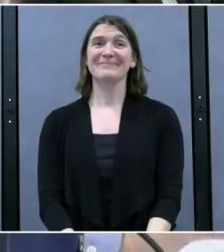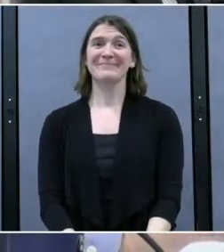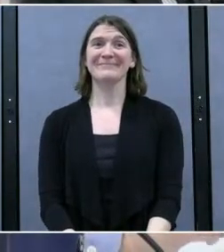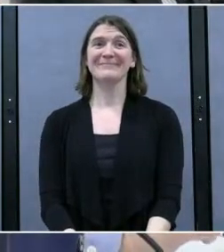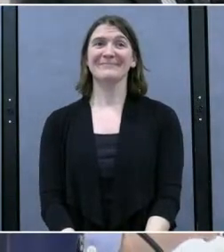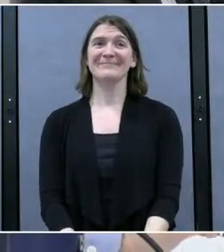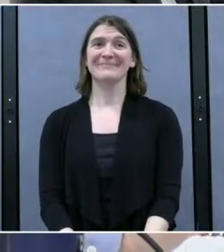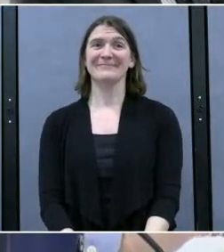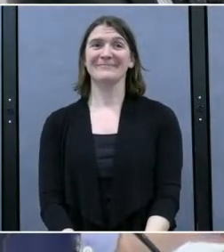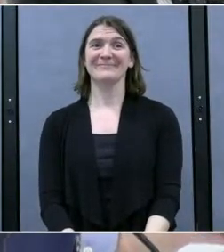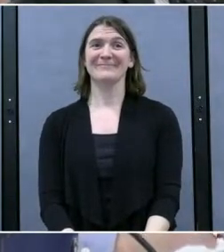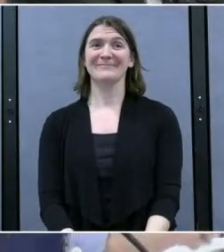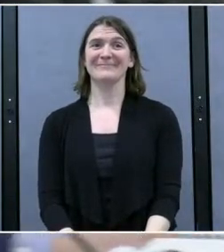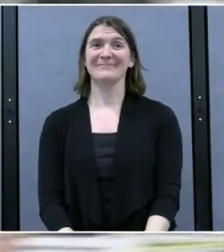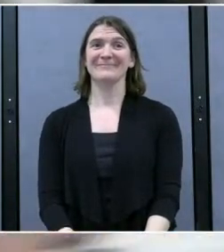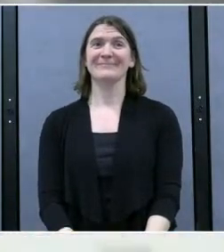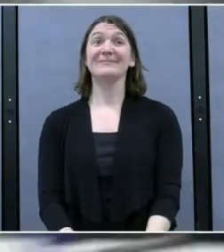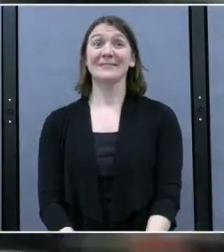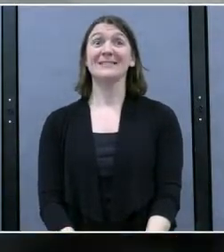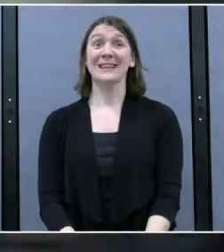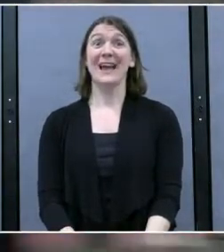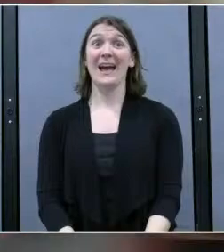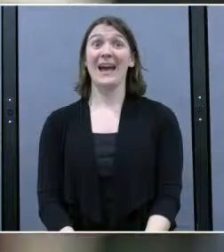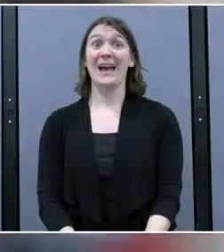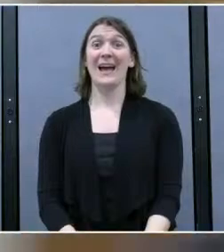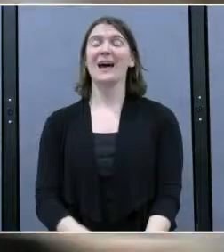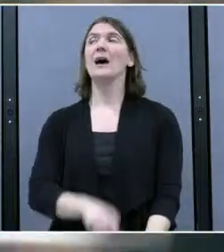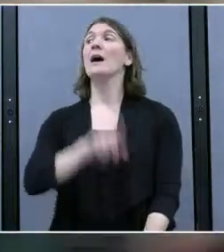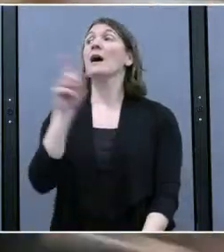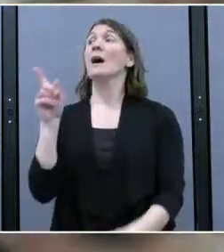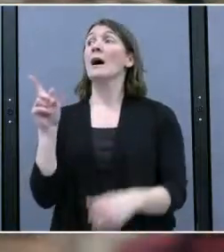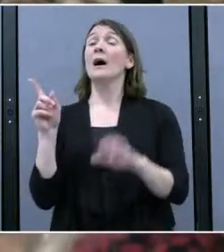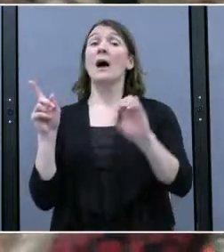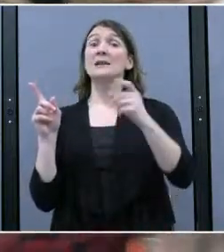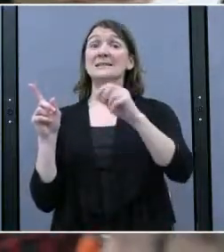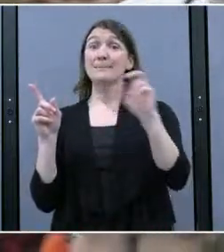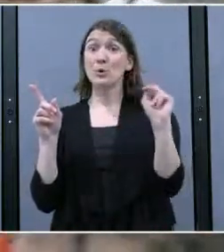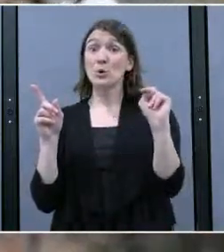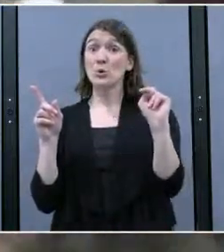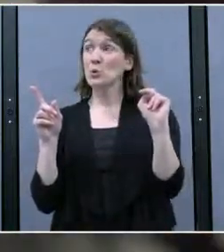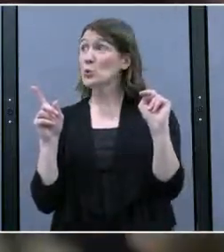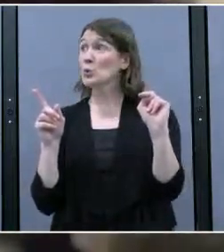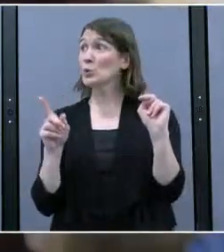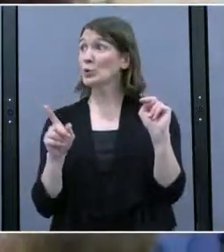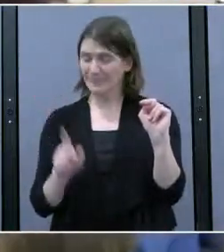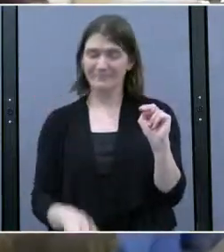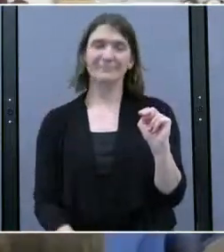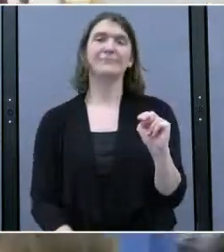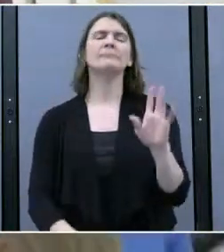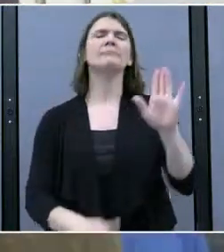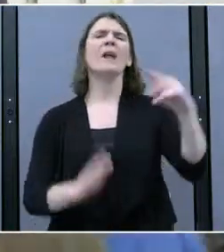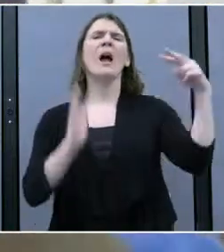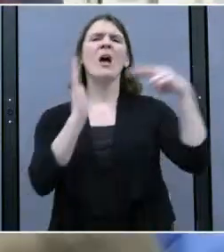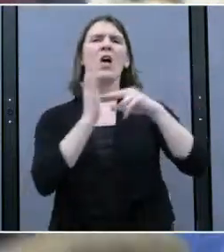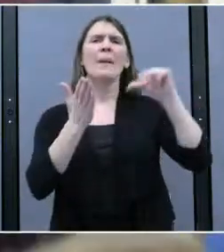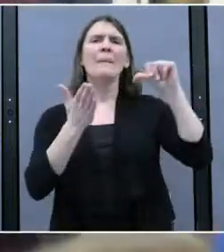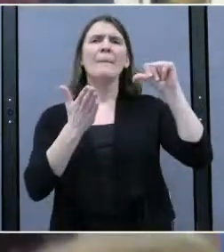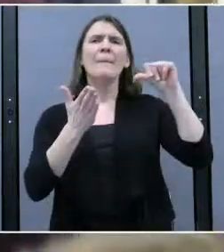Spoon, and then Arthur. I thought I saw Frick's hand, but he took it down. And then Frick. On